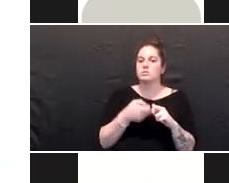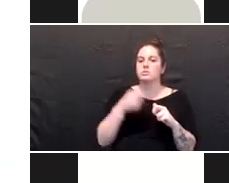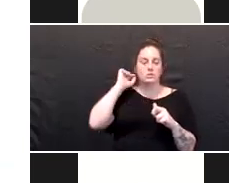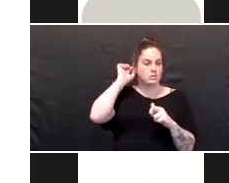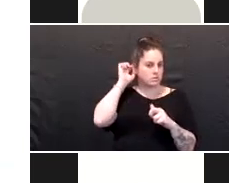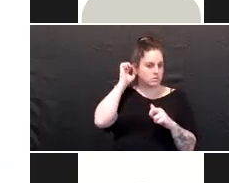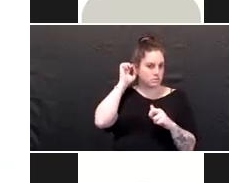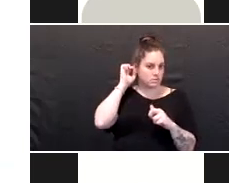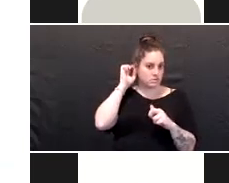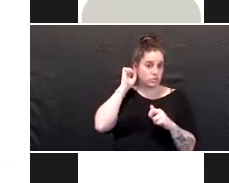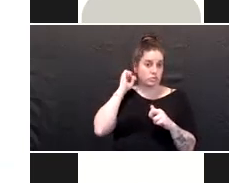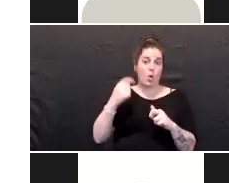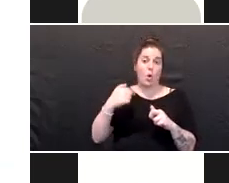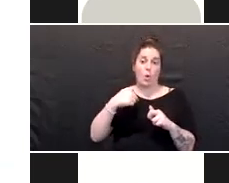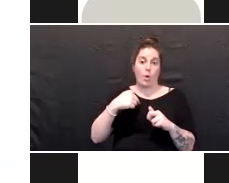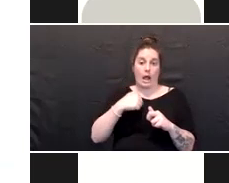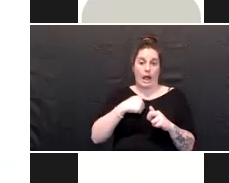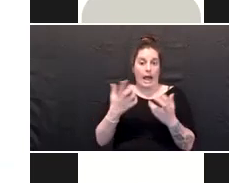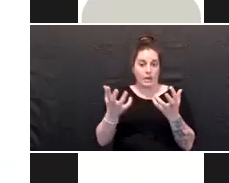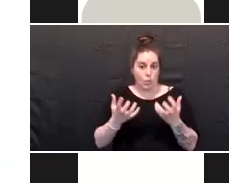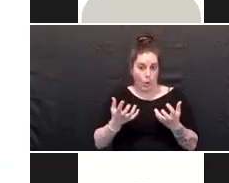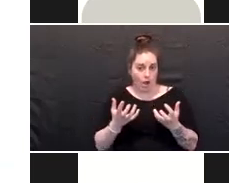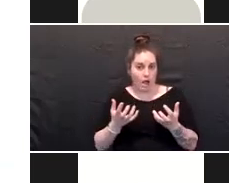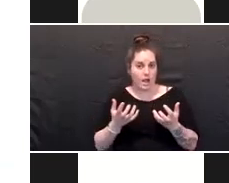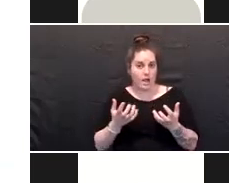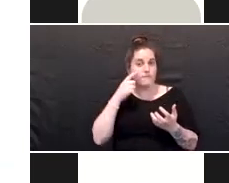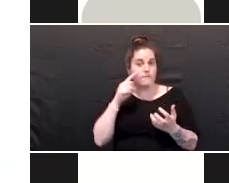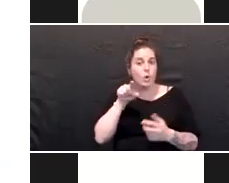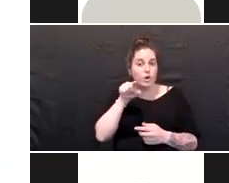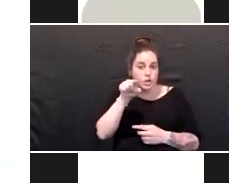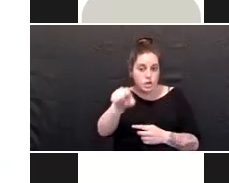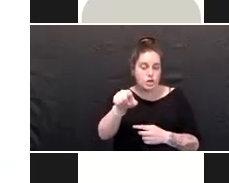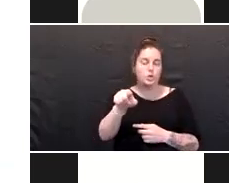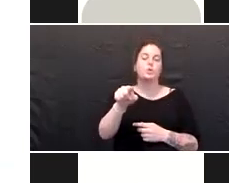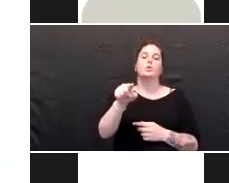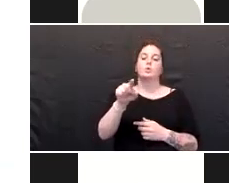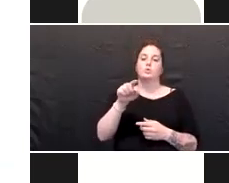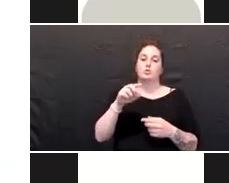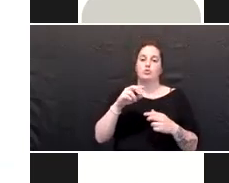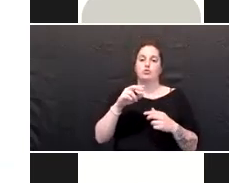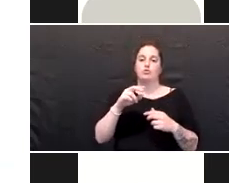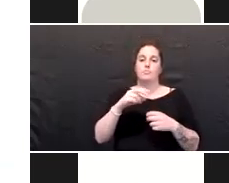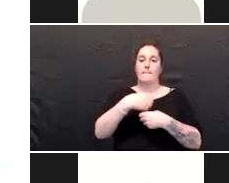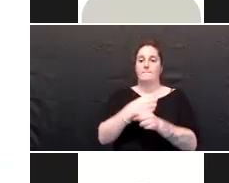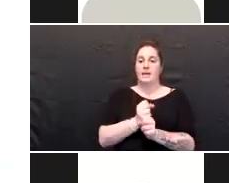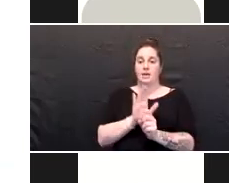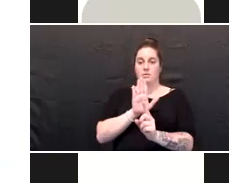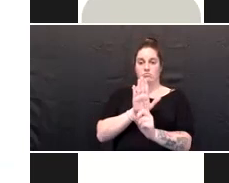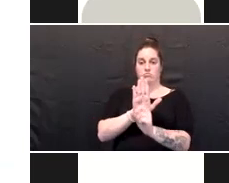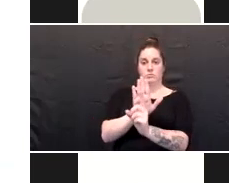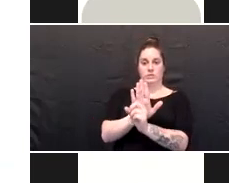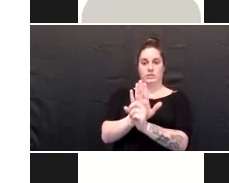What I want you to do for your study guide, to build your own study guide, is to compile a list of